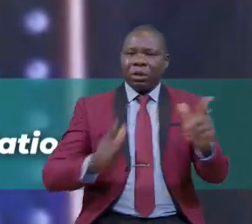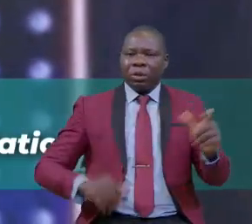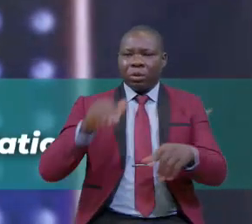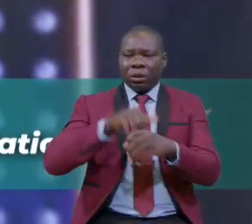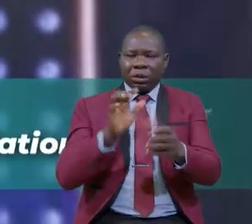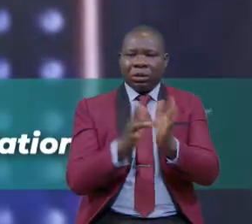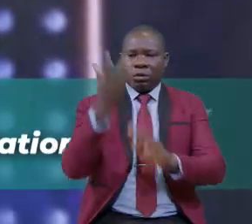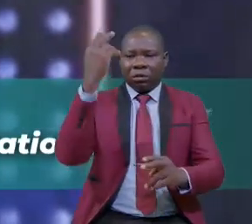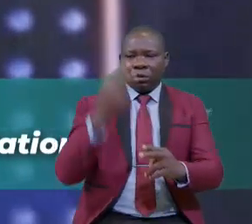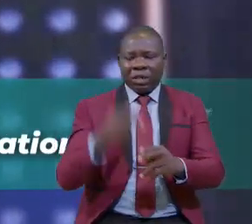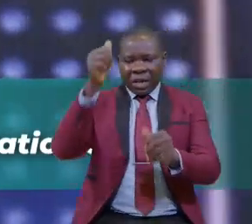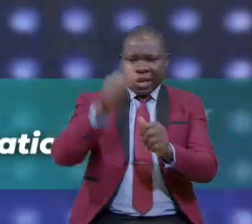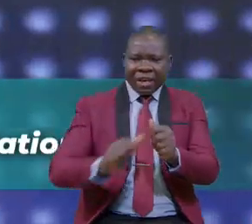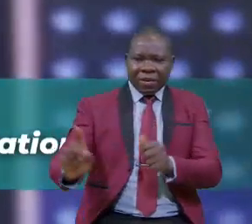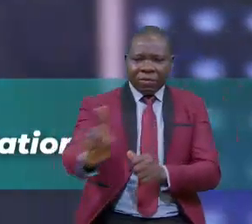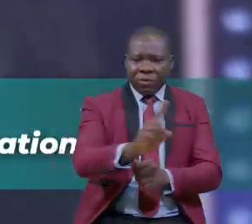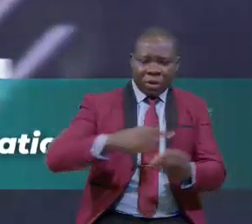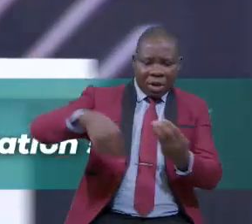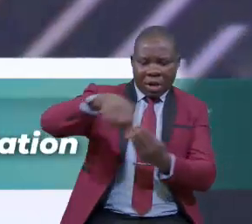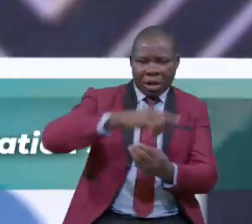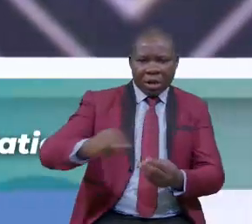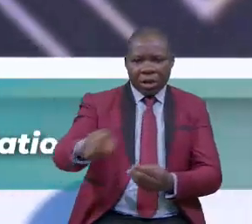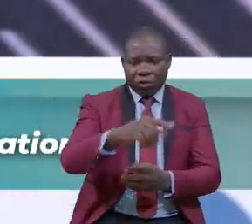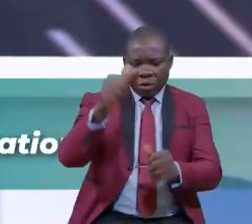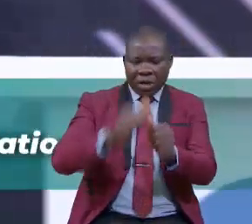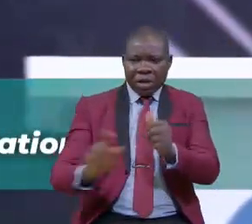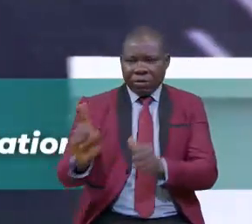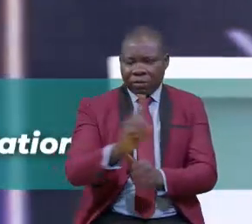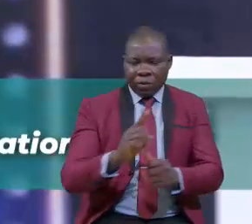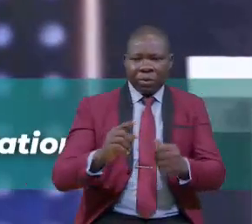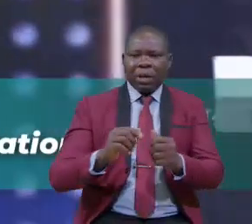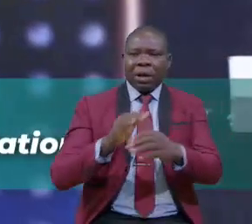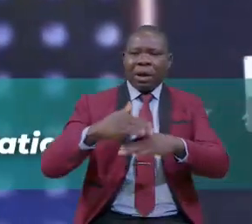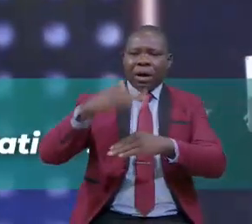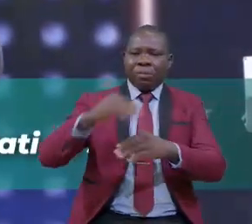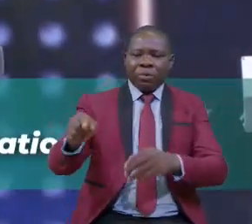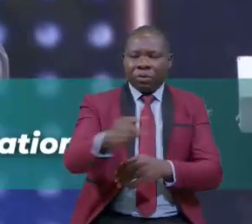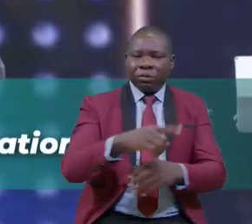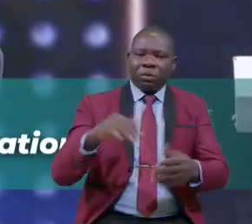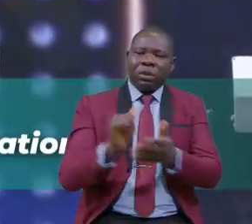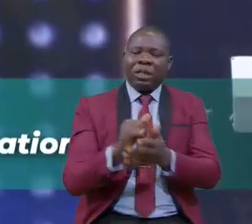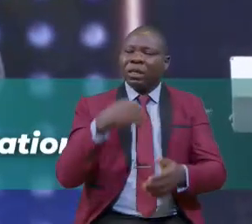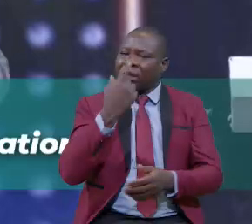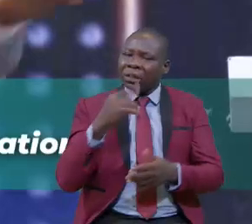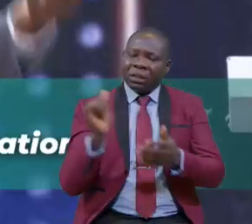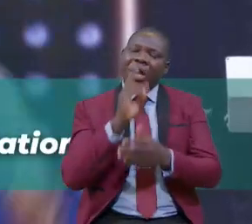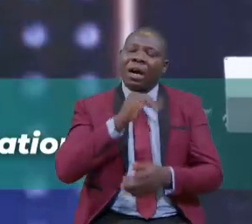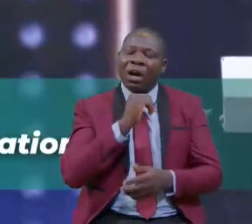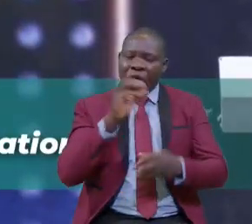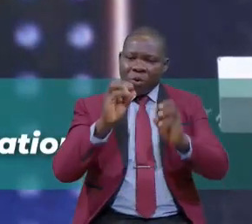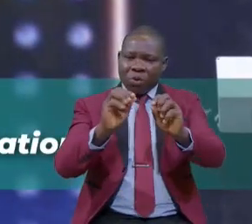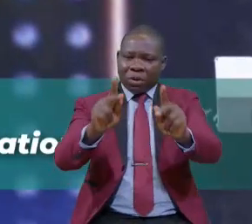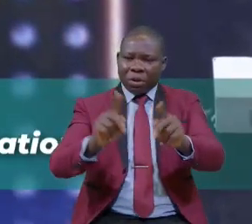everyone beyond you, that, you know, they say they are all right, but you know they are not all right, because the fullness of the grace of